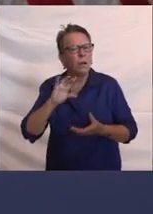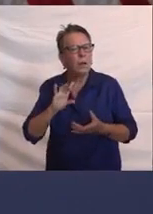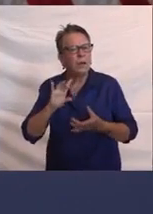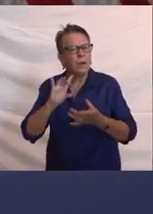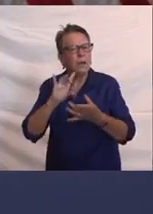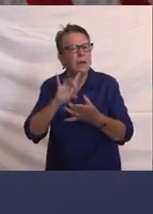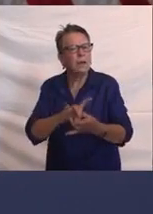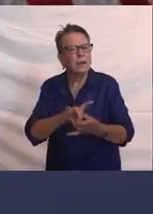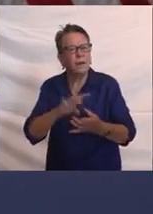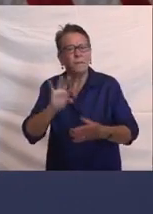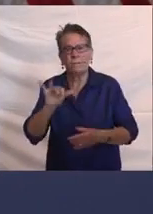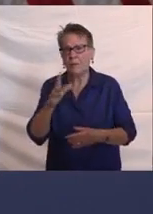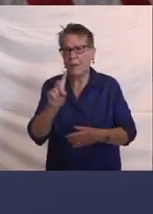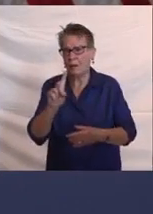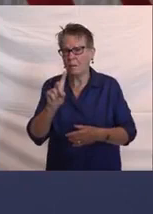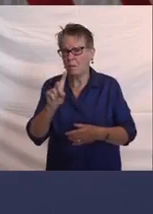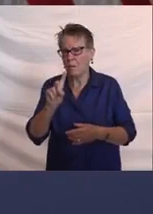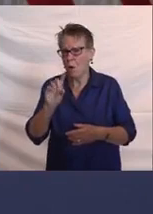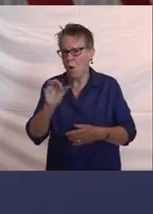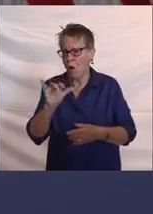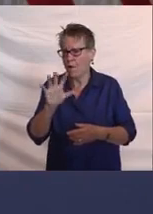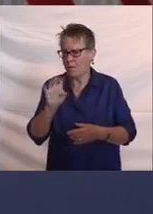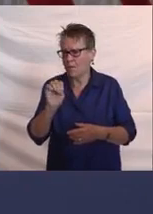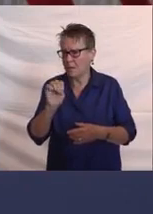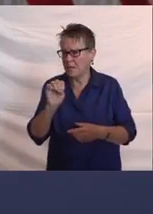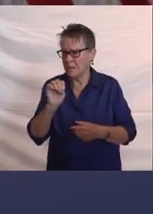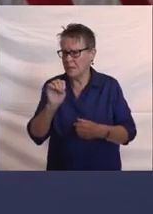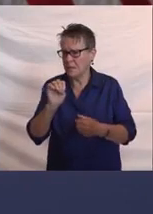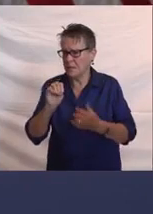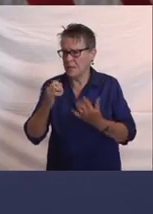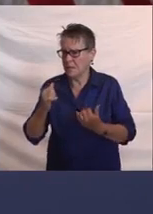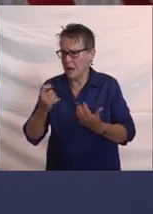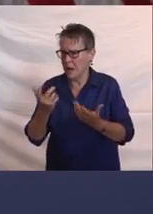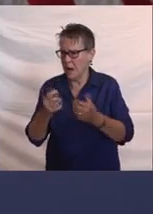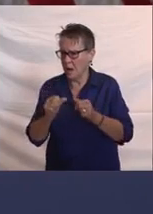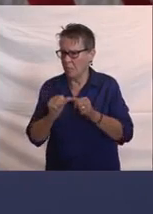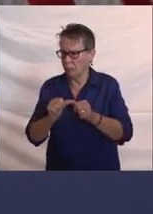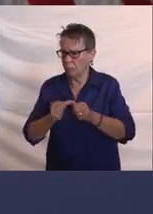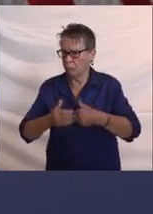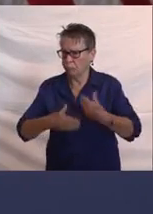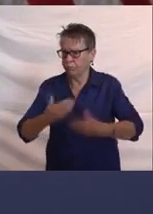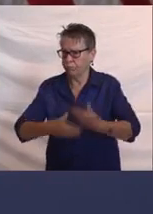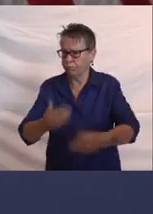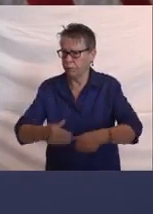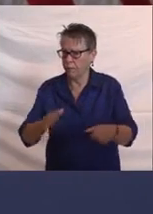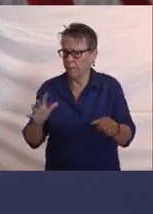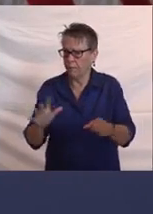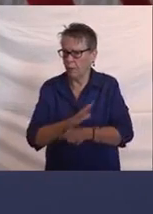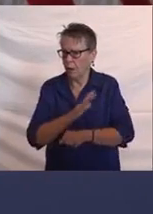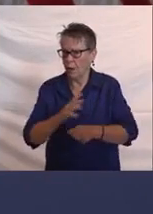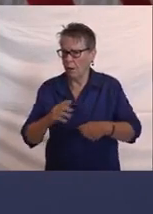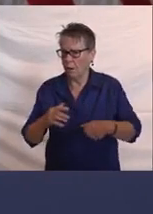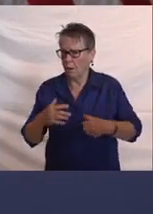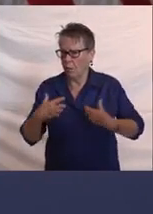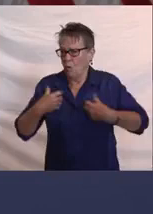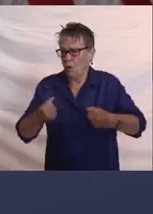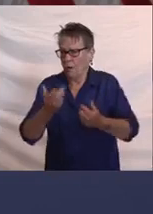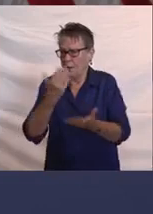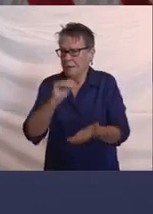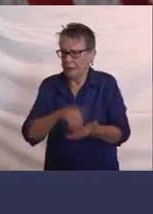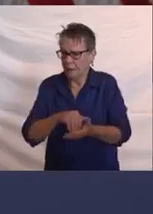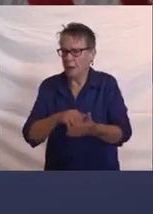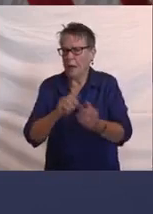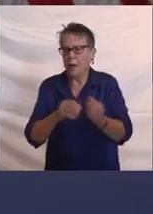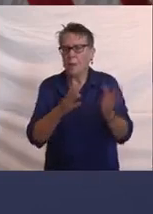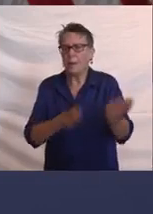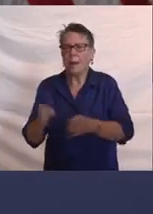the entire recovery effort with regards to not only the recovery but also mitigation efforts and plans, whether that's elevations,